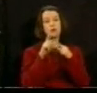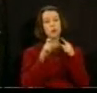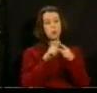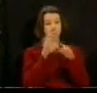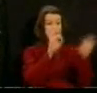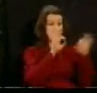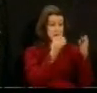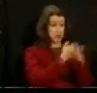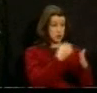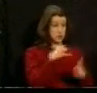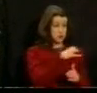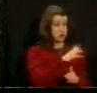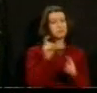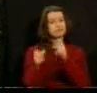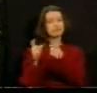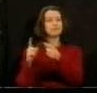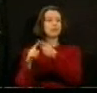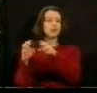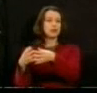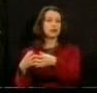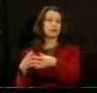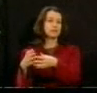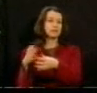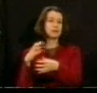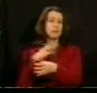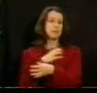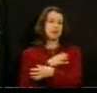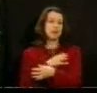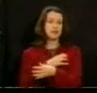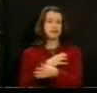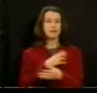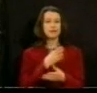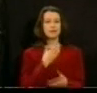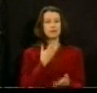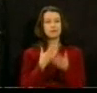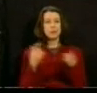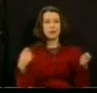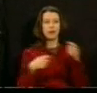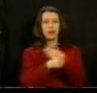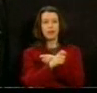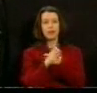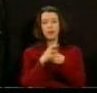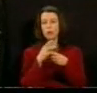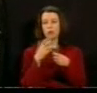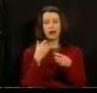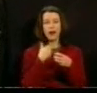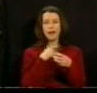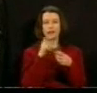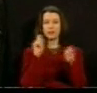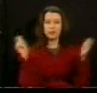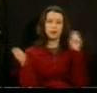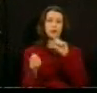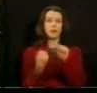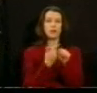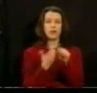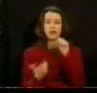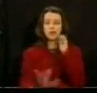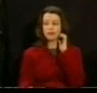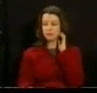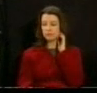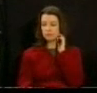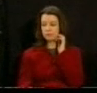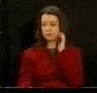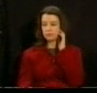And, maybe somebody coming off a committee could go back in their place instead of having to redo the whole thing. You are qualified for